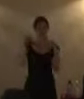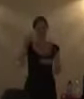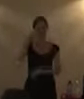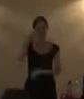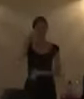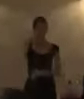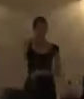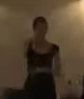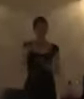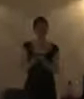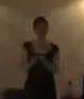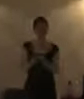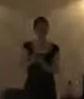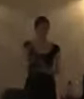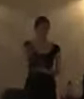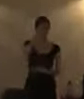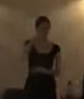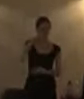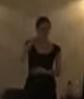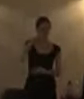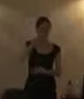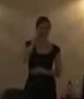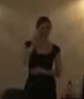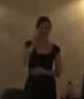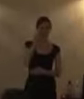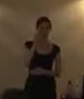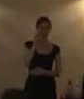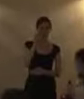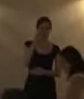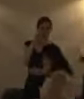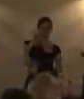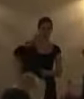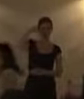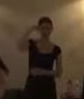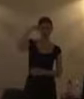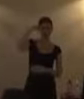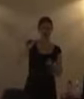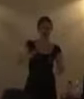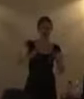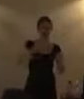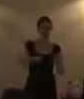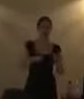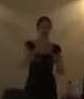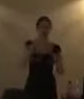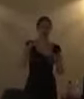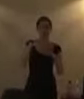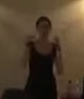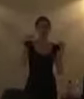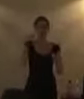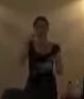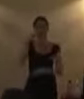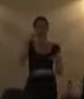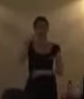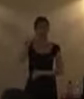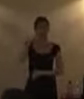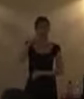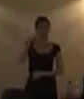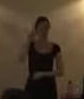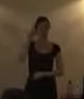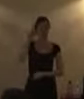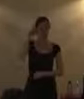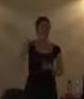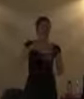from the Domotics and Intelligent Environments group of the Alicante University.